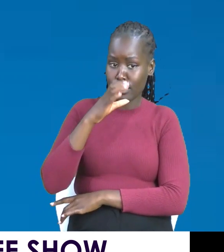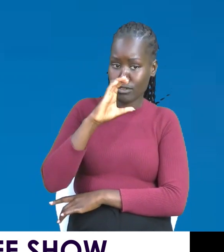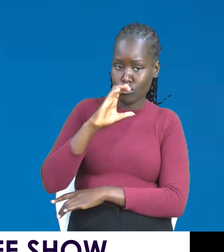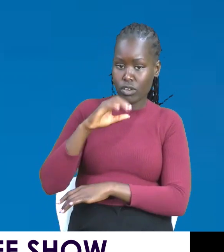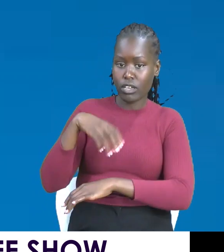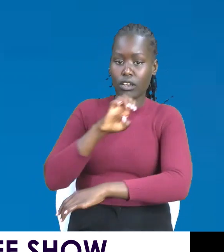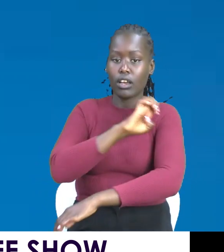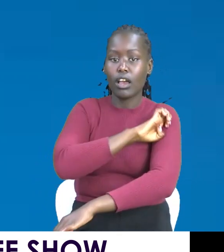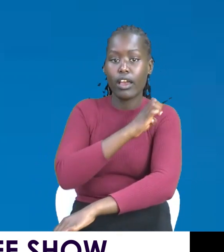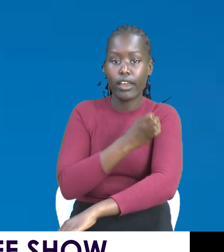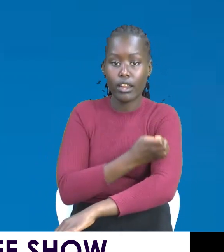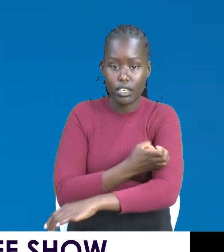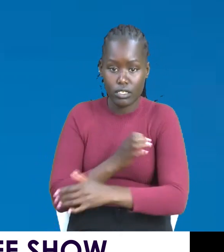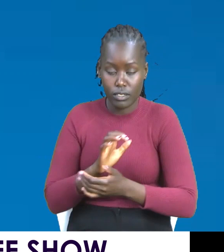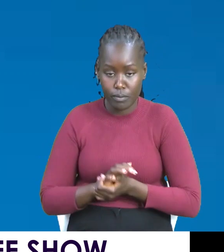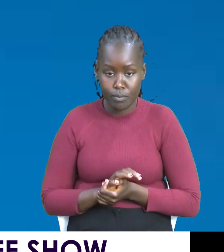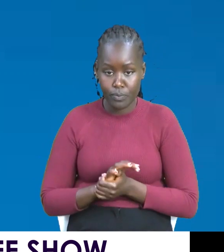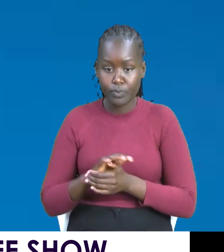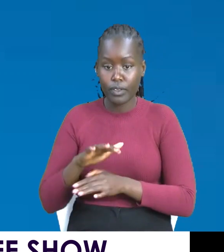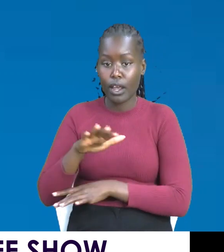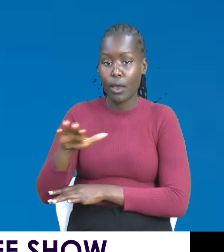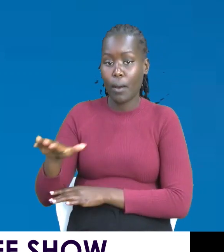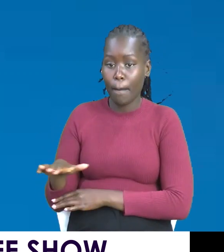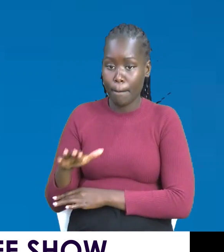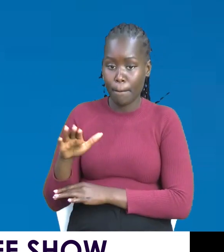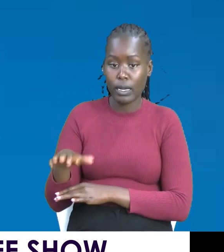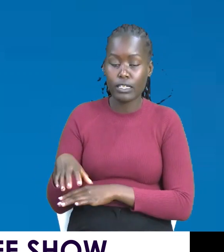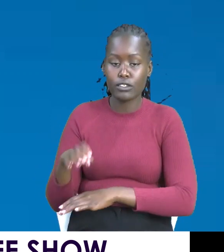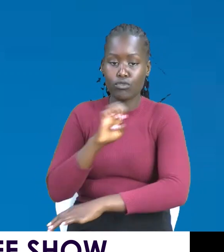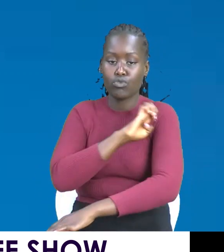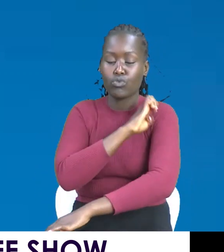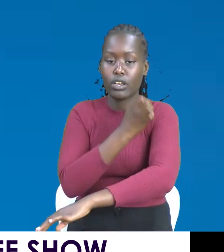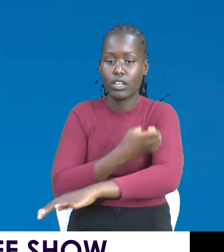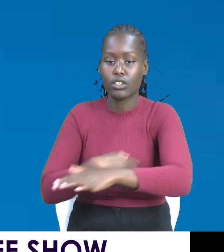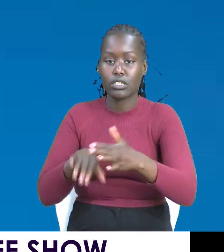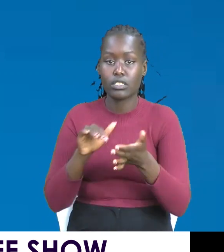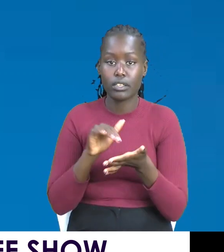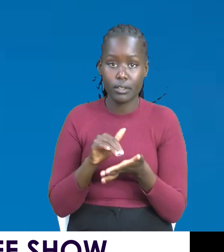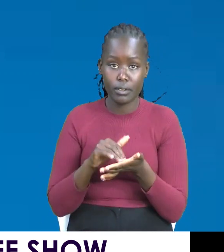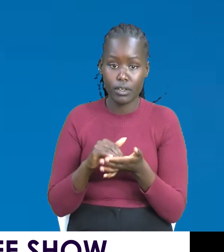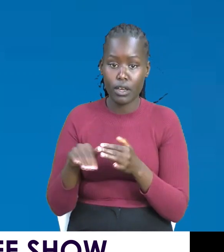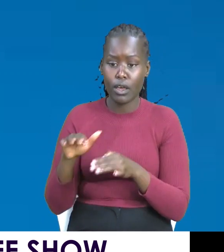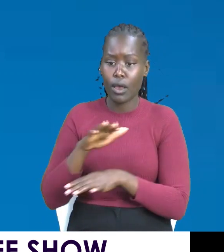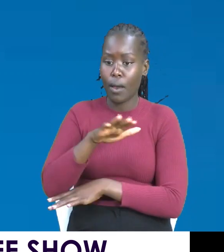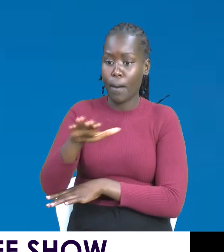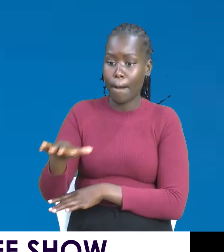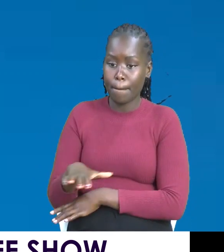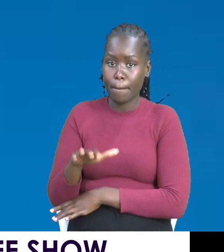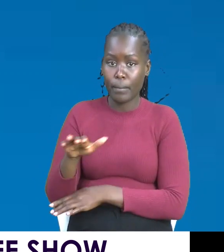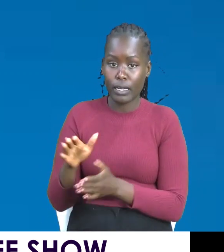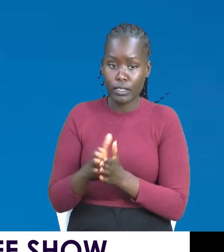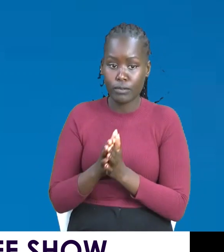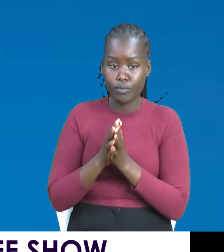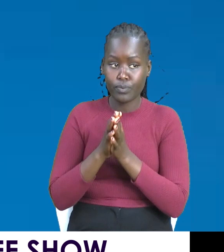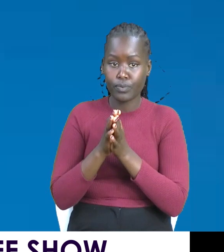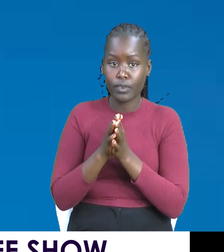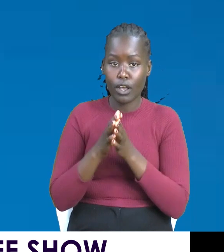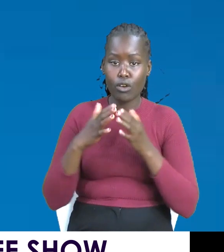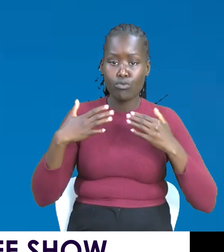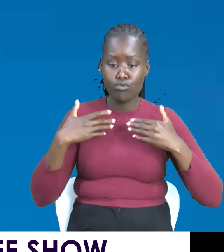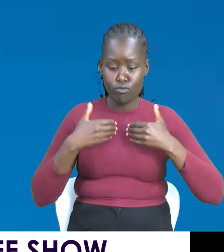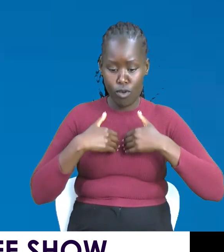energy. This is the place for you to re-energize. This is the place for you to take up